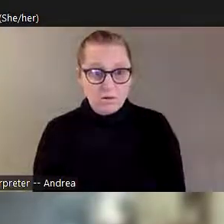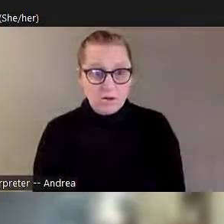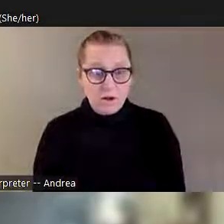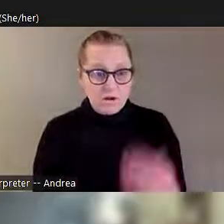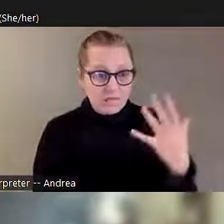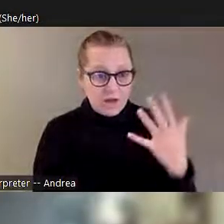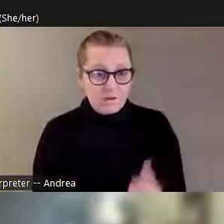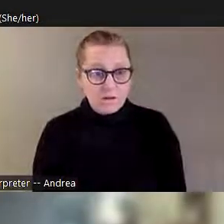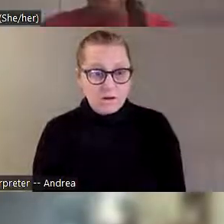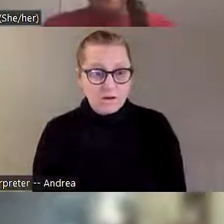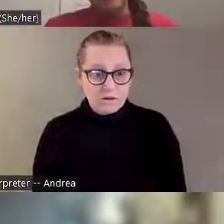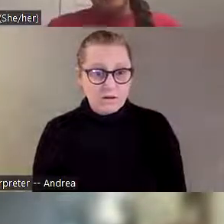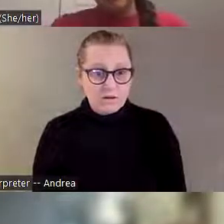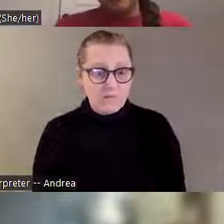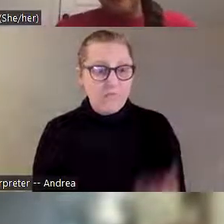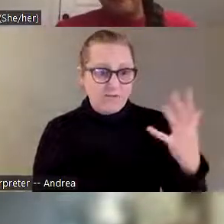4, 5.